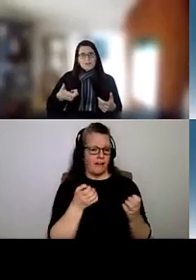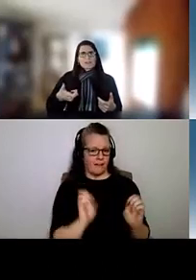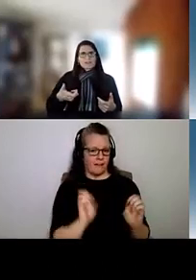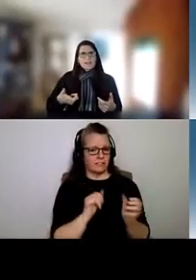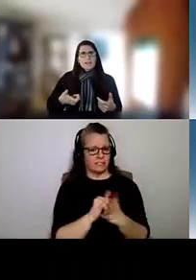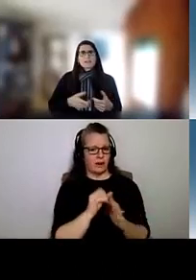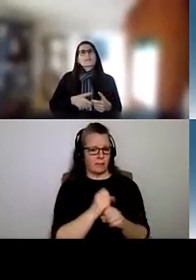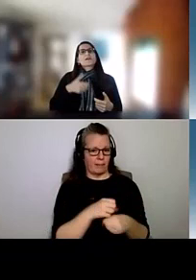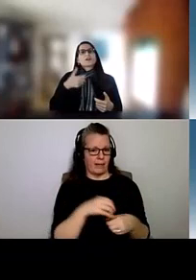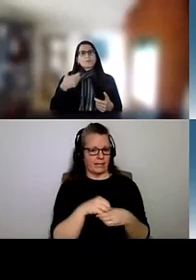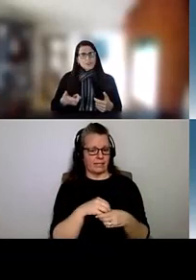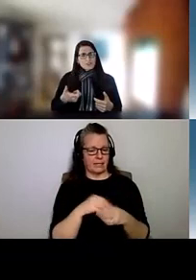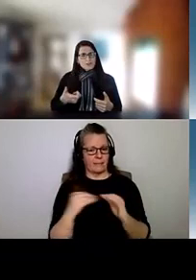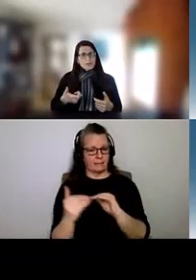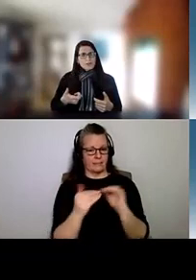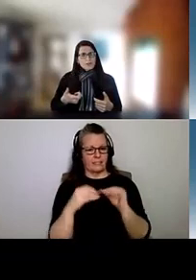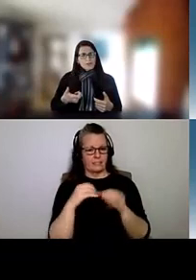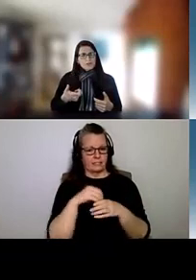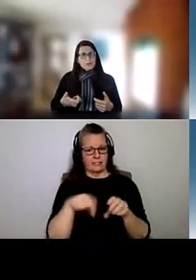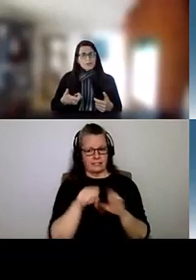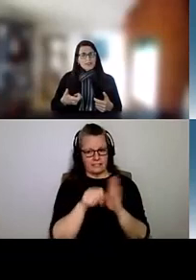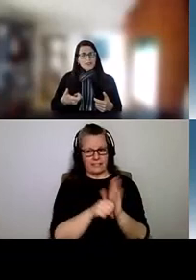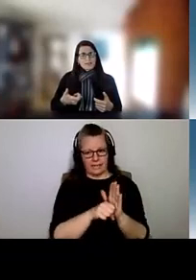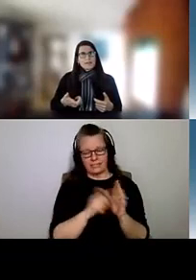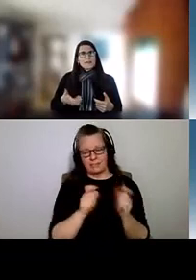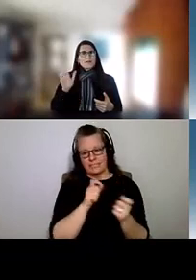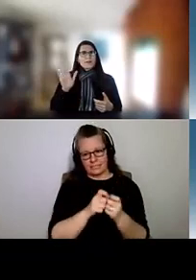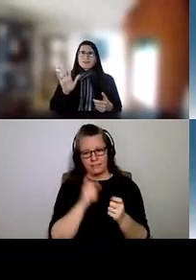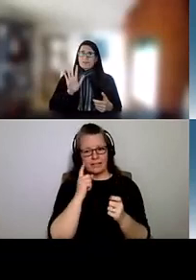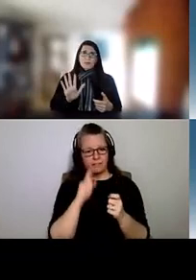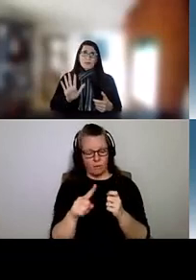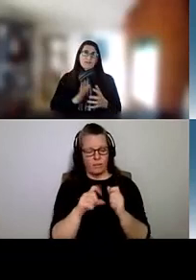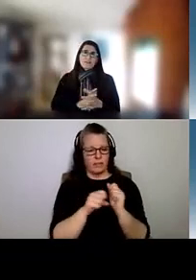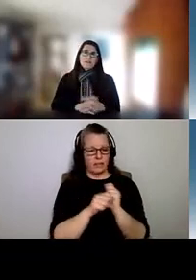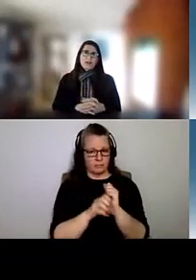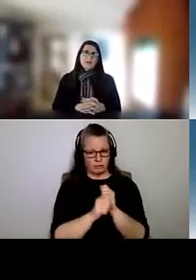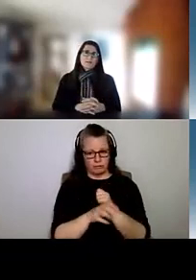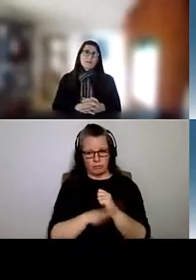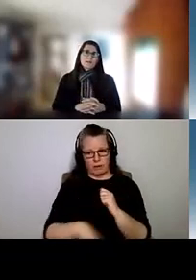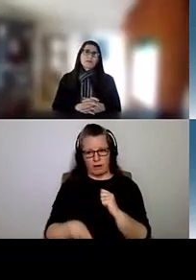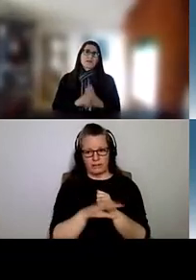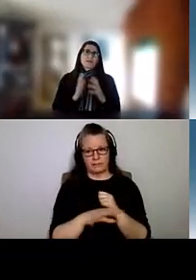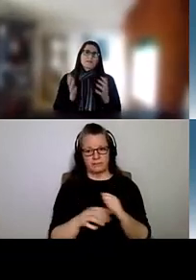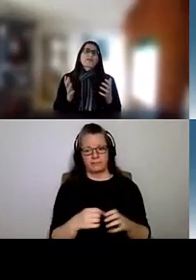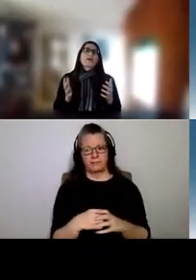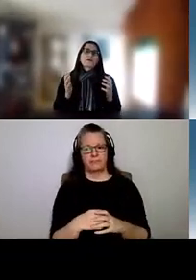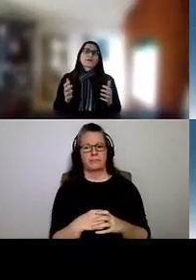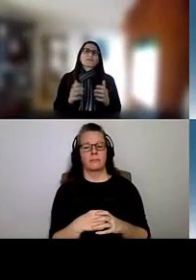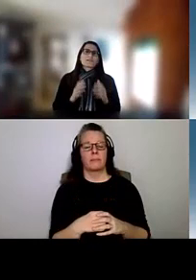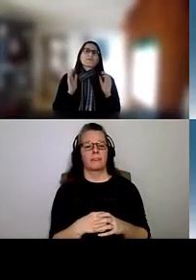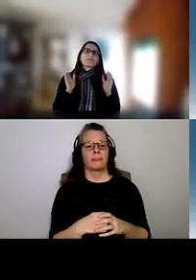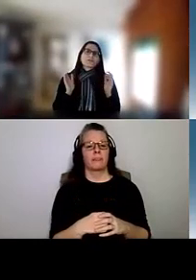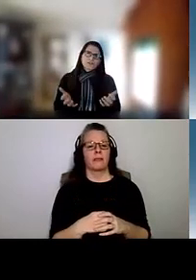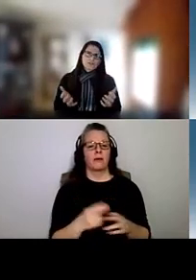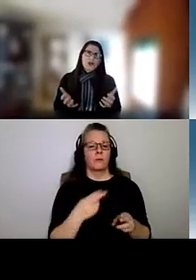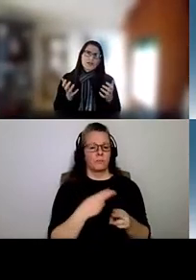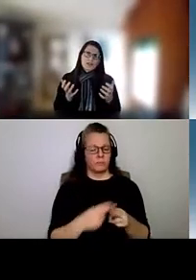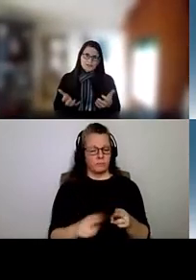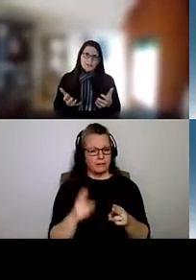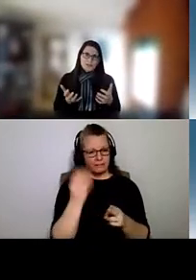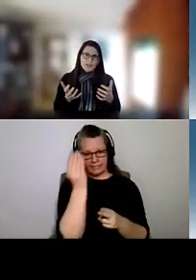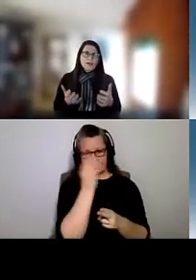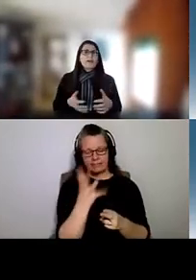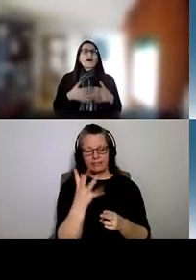other payers in the state, particularly in the commercial market. I want to just briefly note right up top here that Colorado does have a very